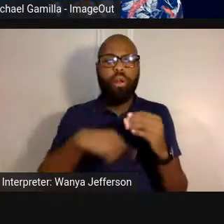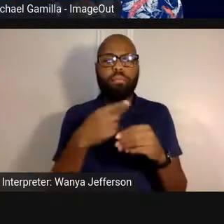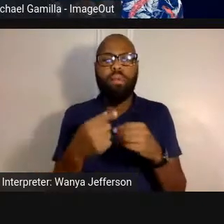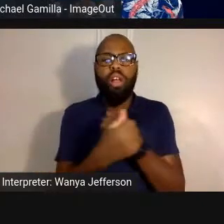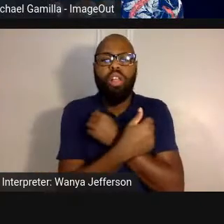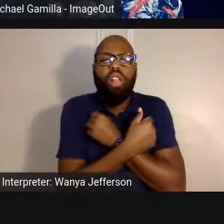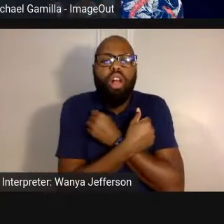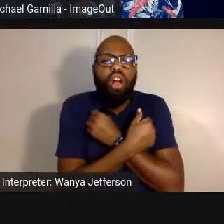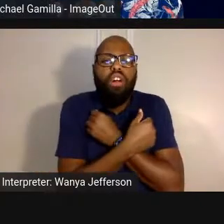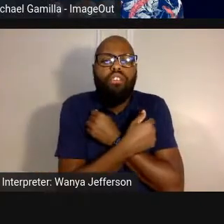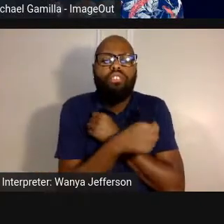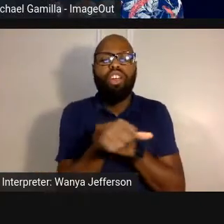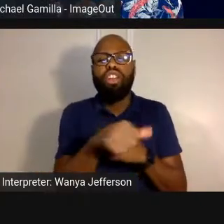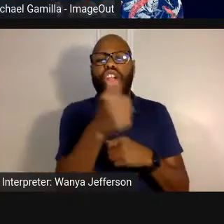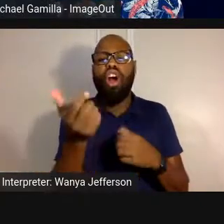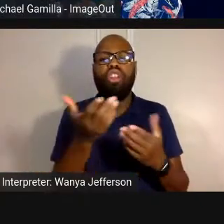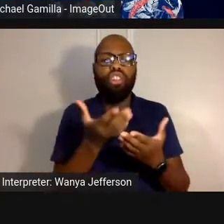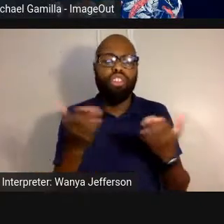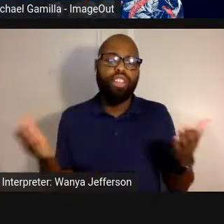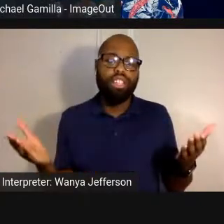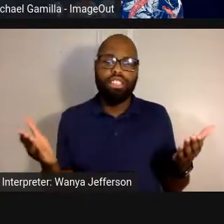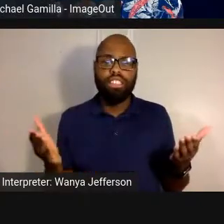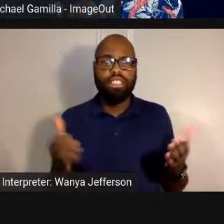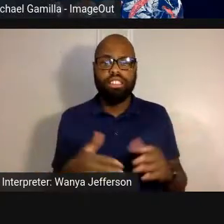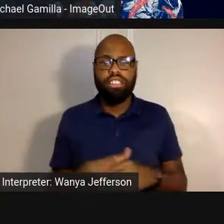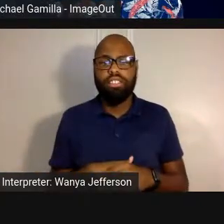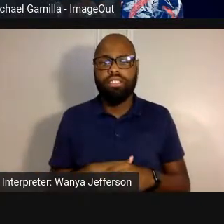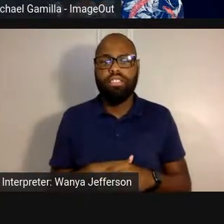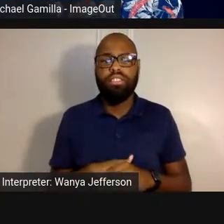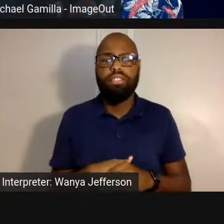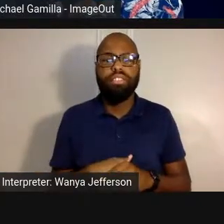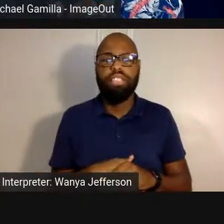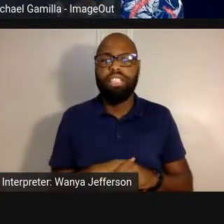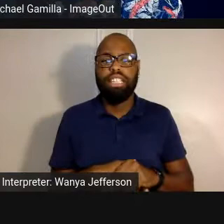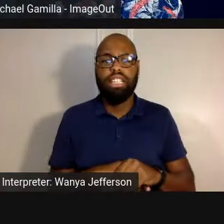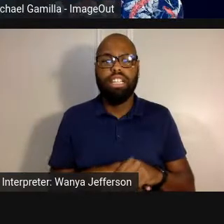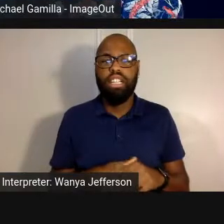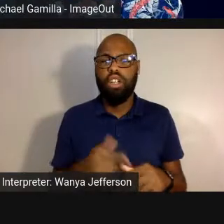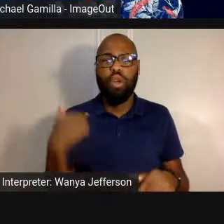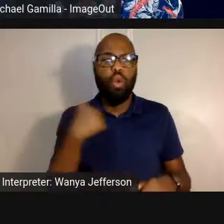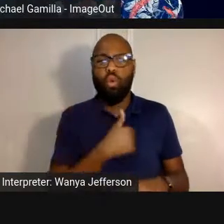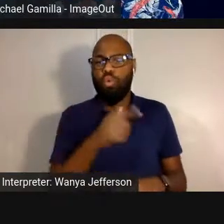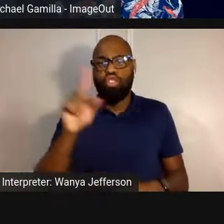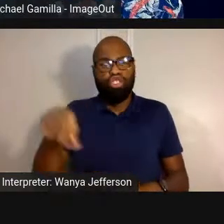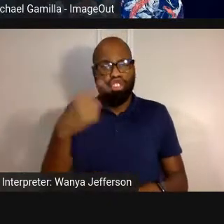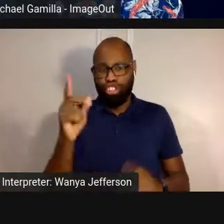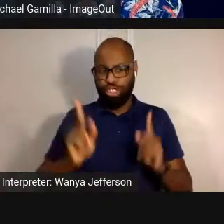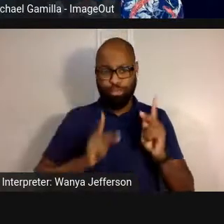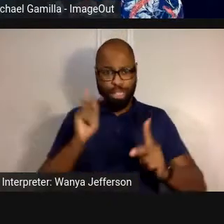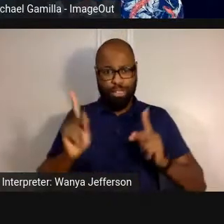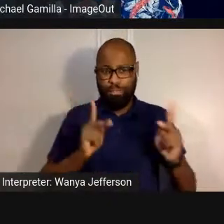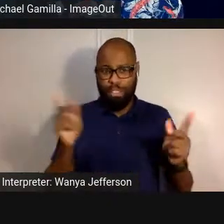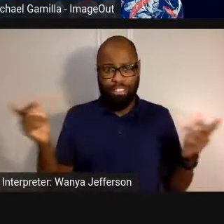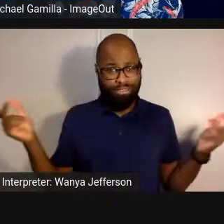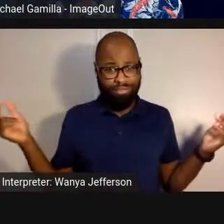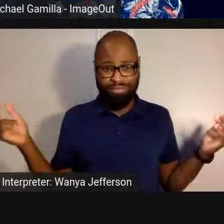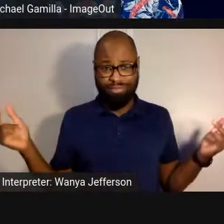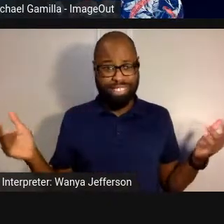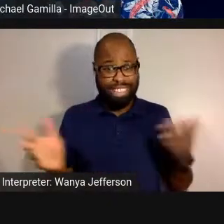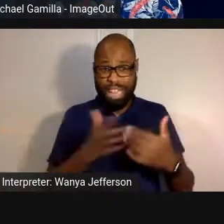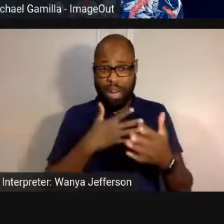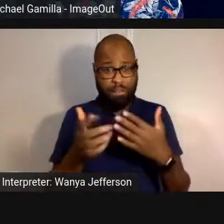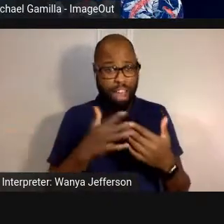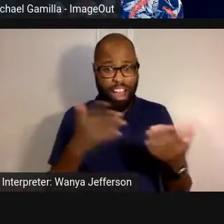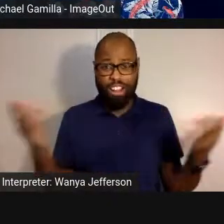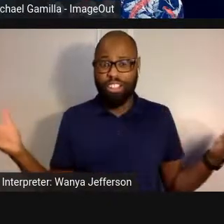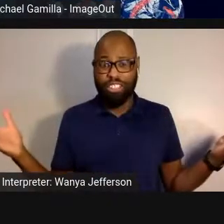And actually, I don't really think it means straight or gay matters. We are just human beings. So for me, the curious thing